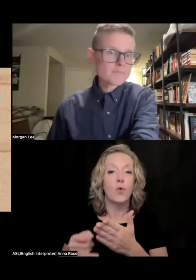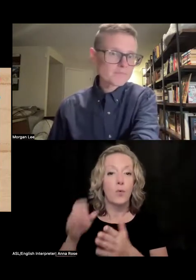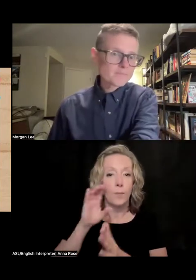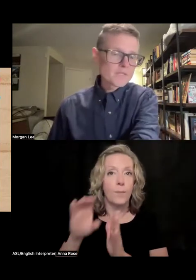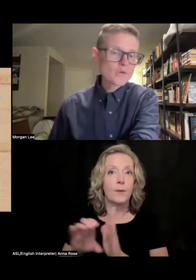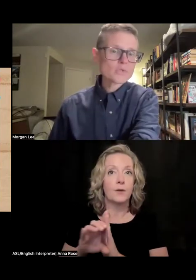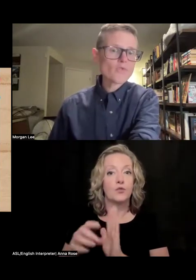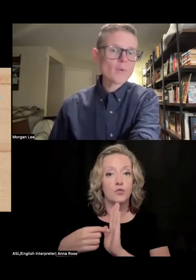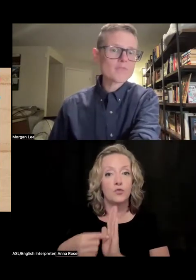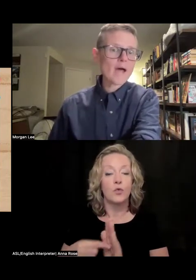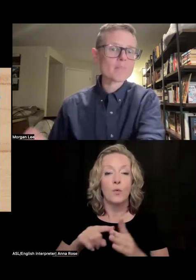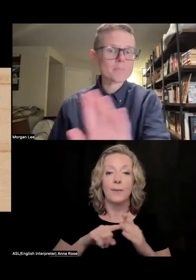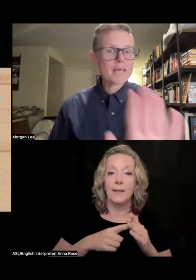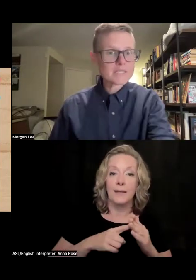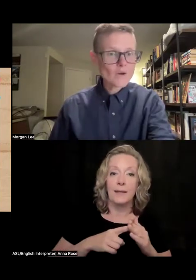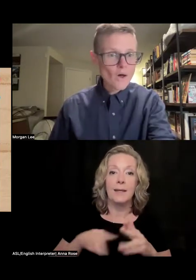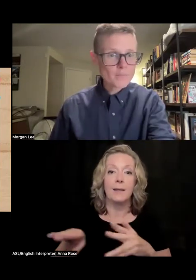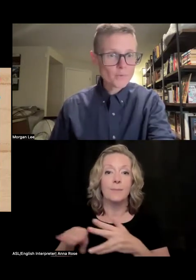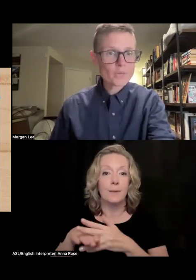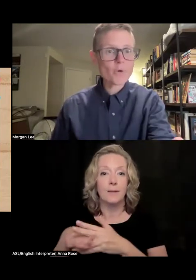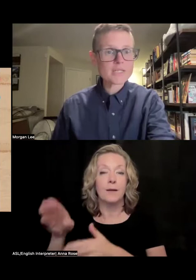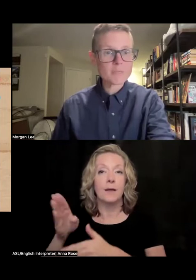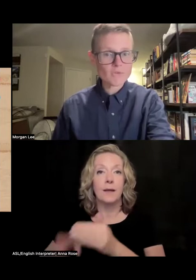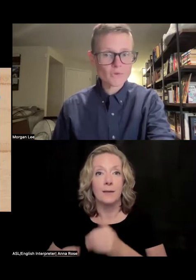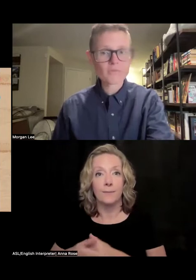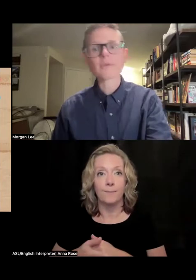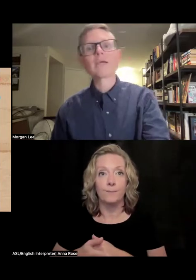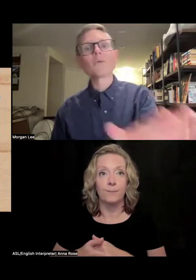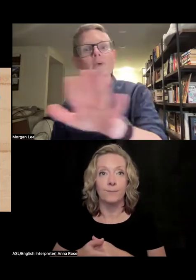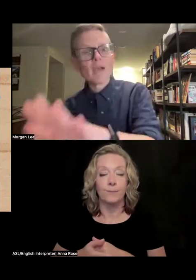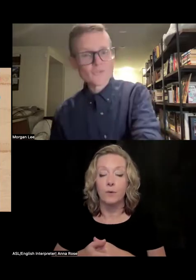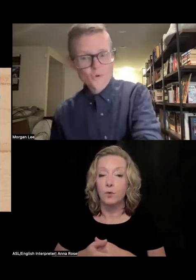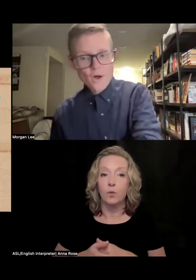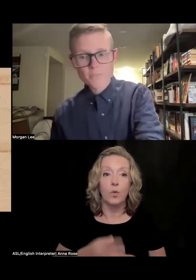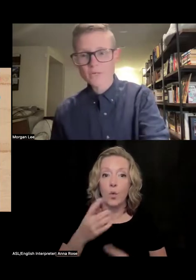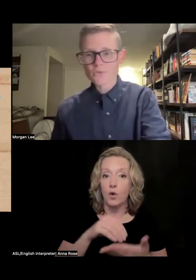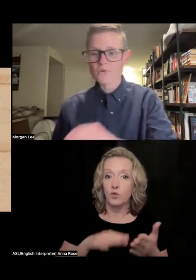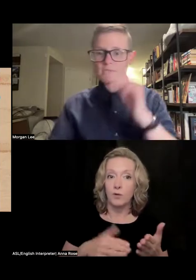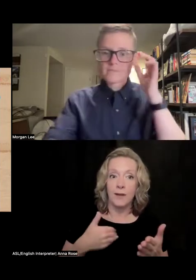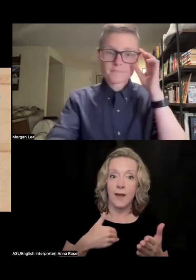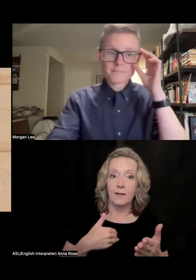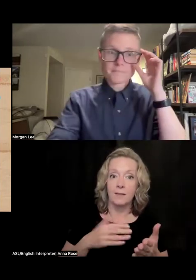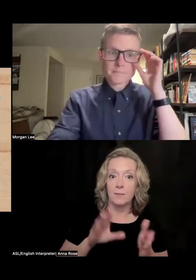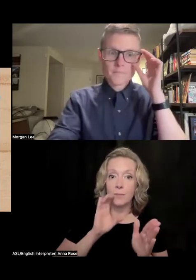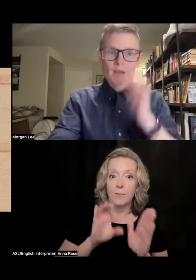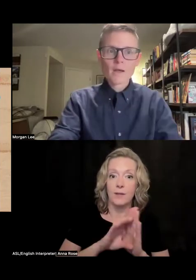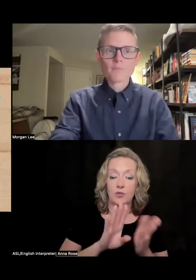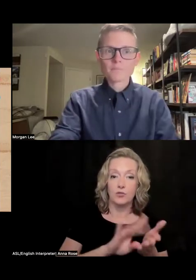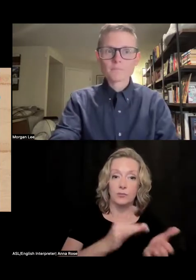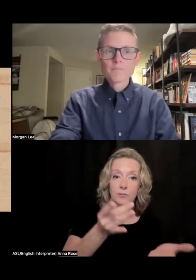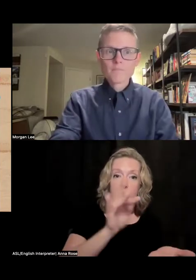pictures. So far we've got pasted on pre-printed pictures. We've got drawn pictures.